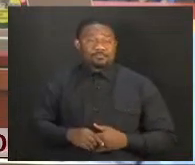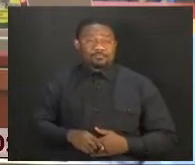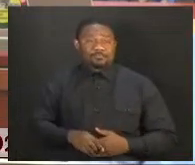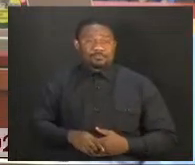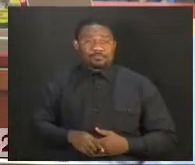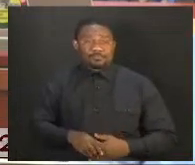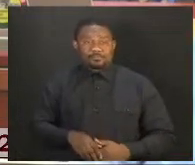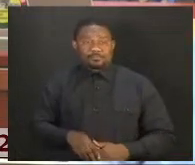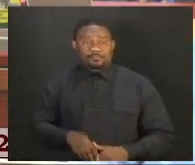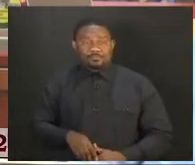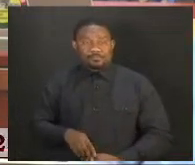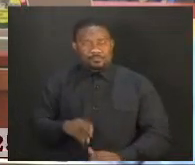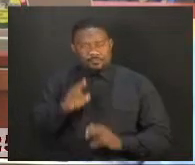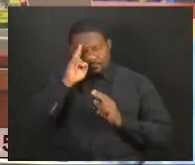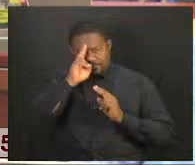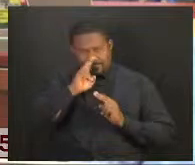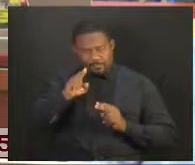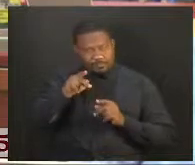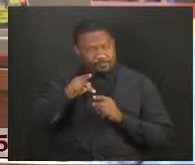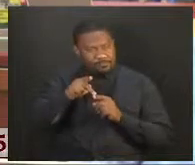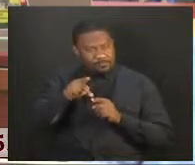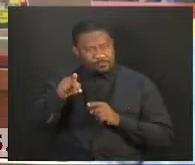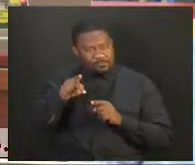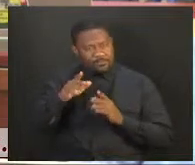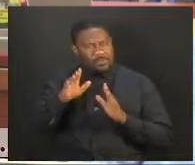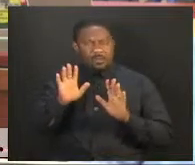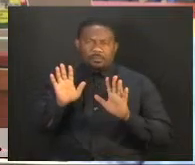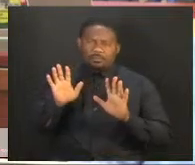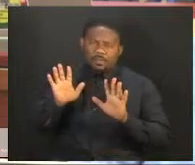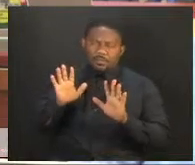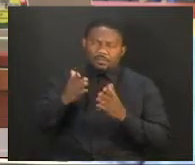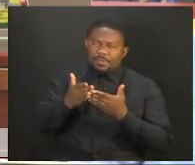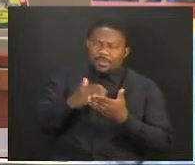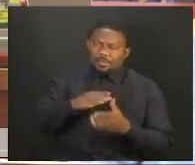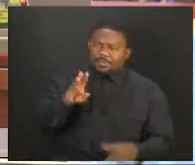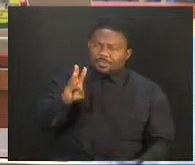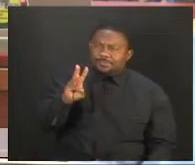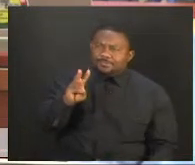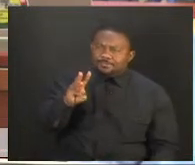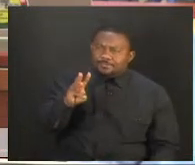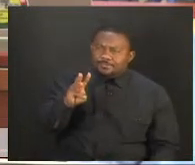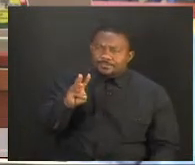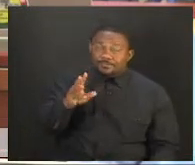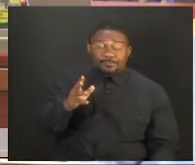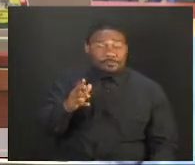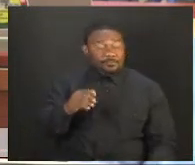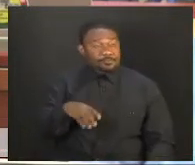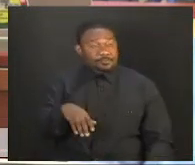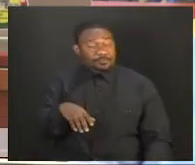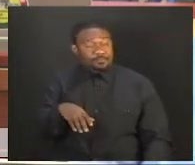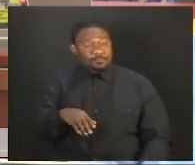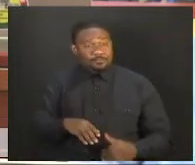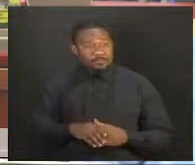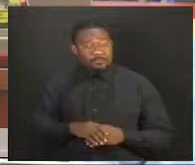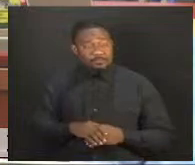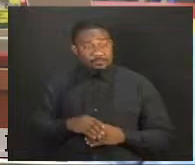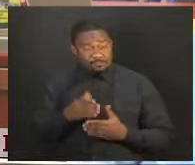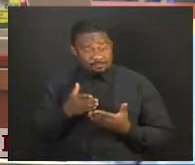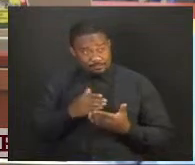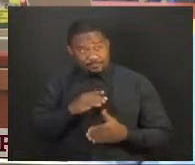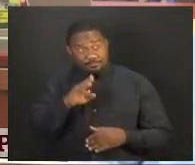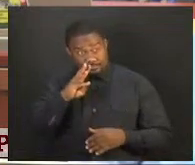Honorable Professor Grace. Page 16. Page 16. Yes.